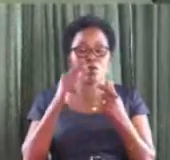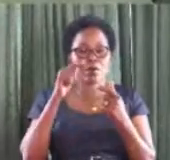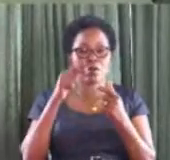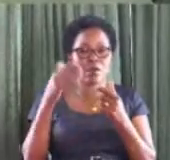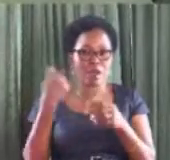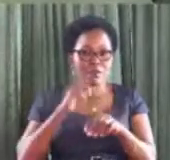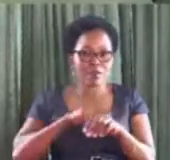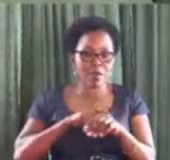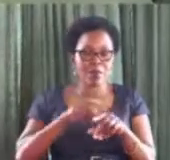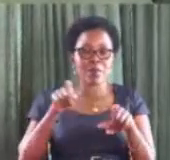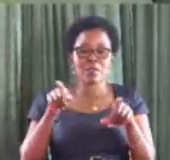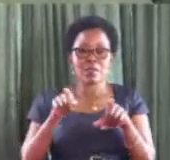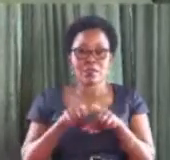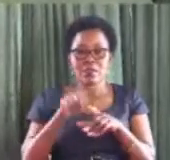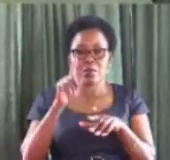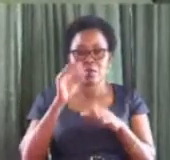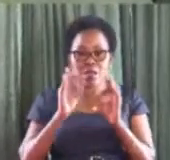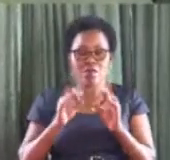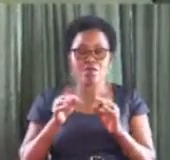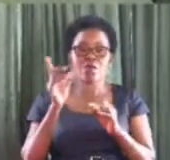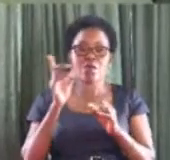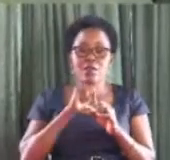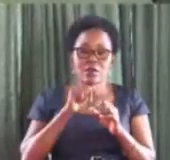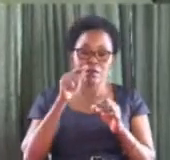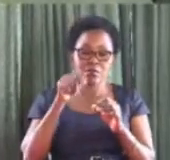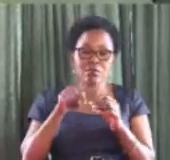Because that would be my last question to you.